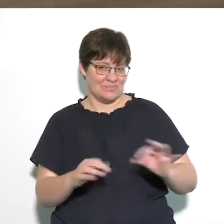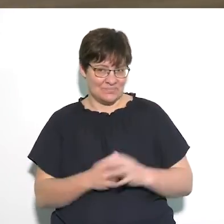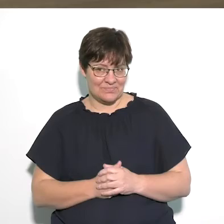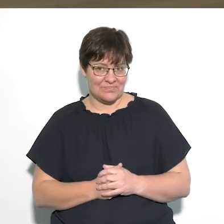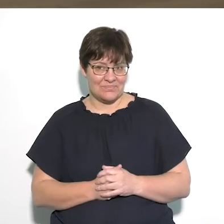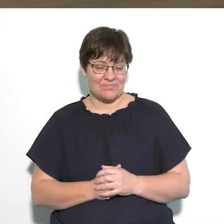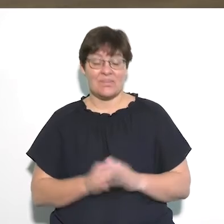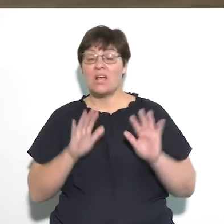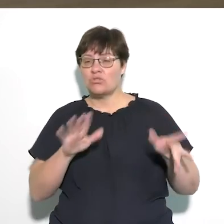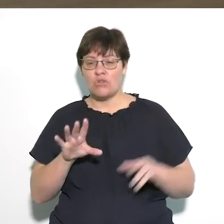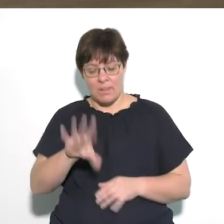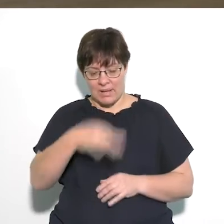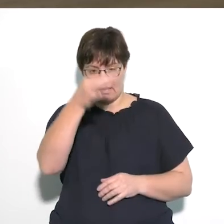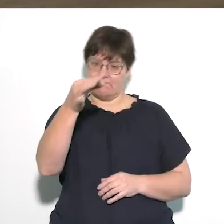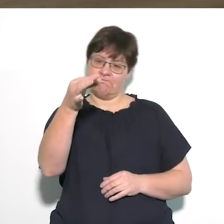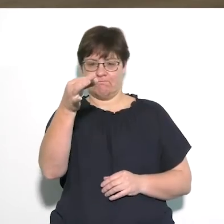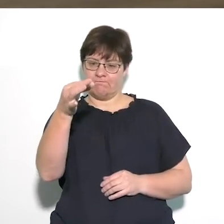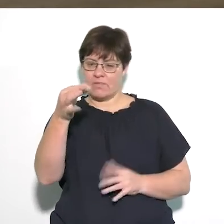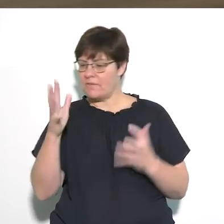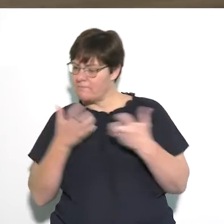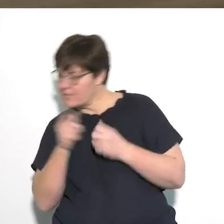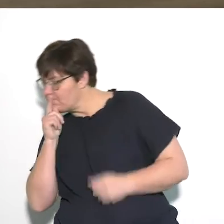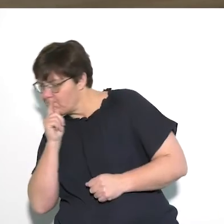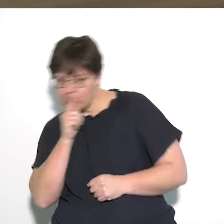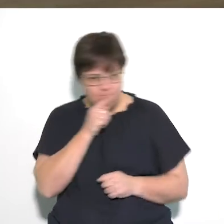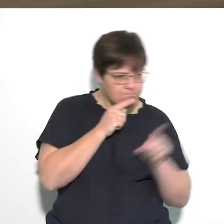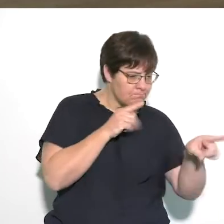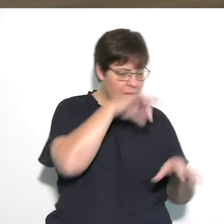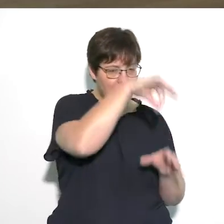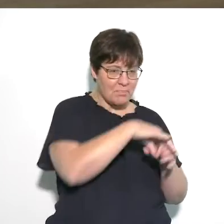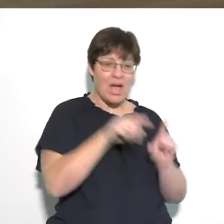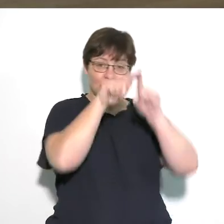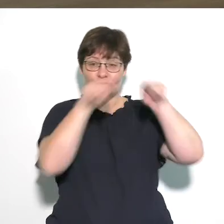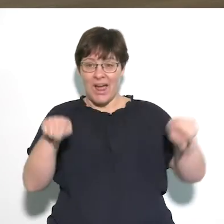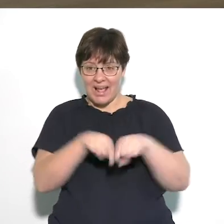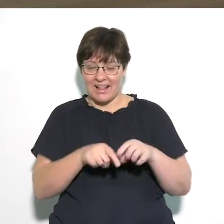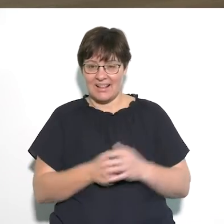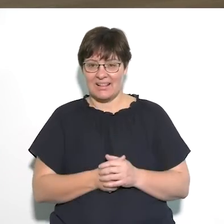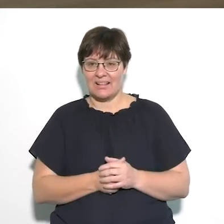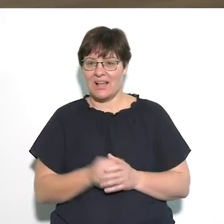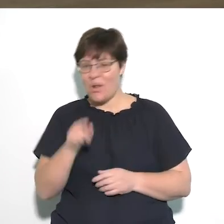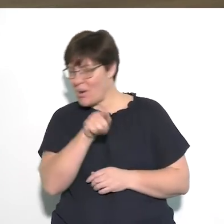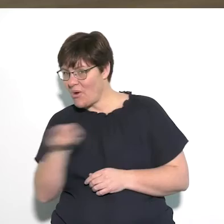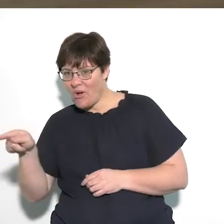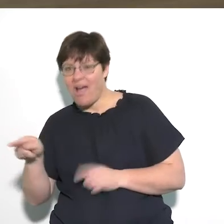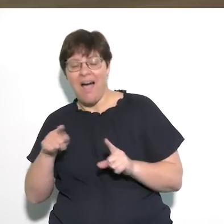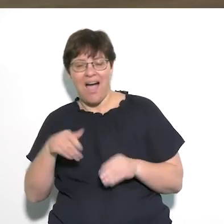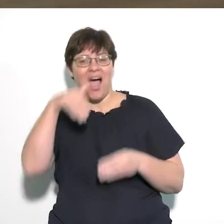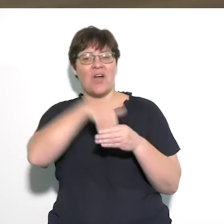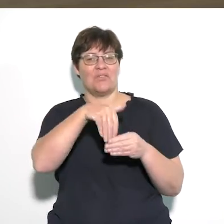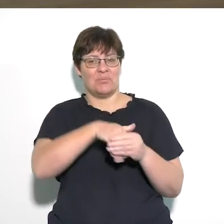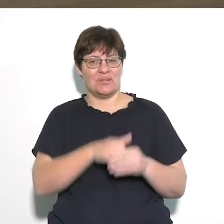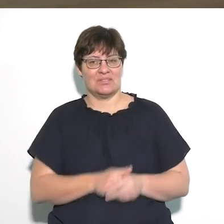work. Your children will pick up a shape and look at it. This is a triangle. And then look at the